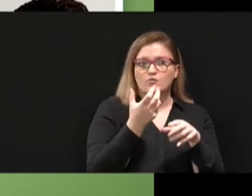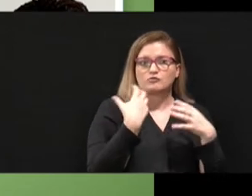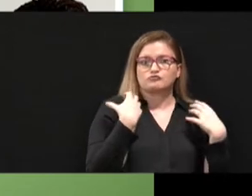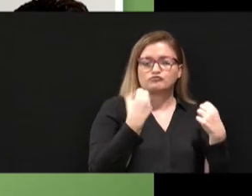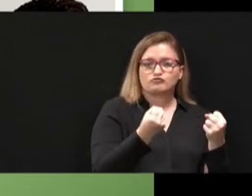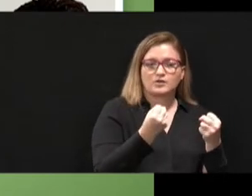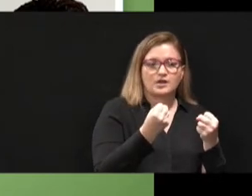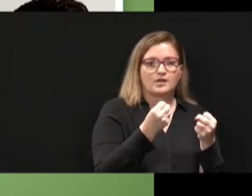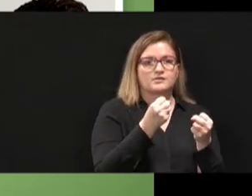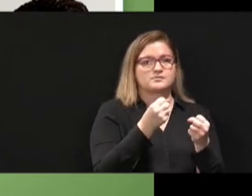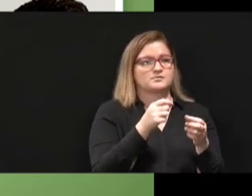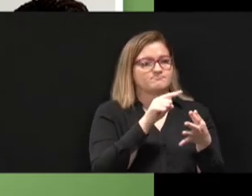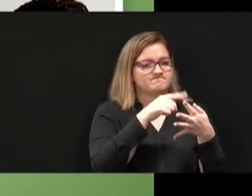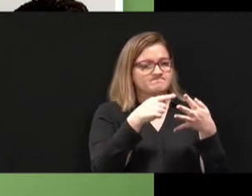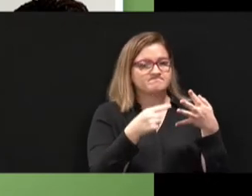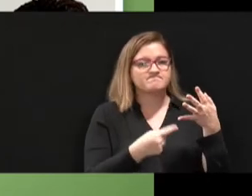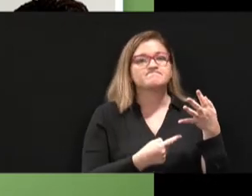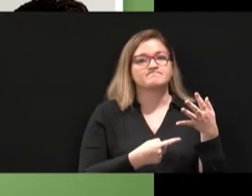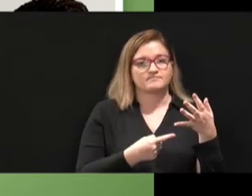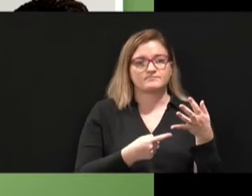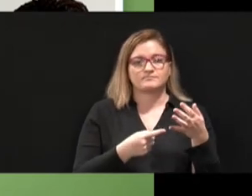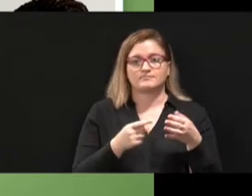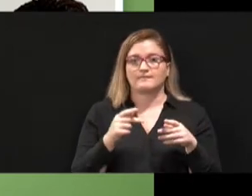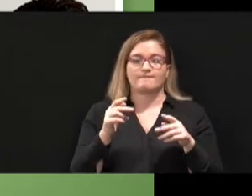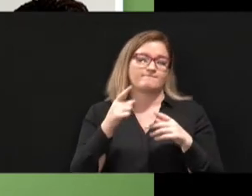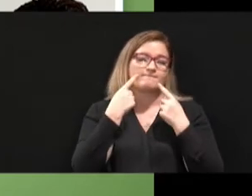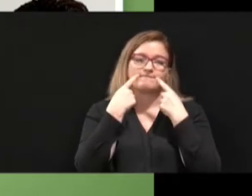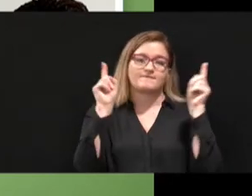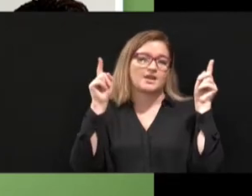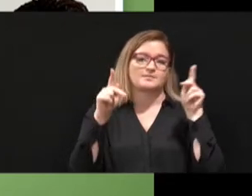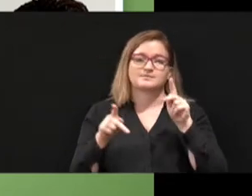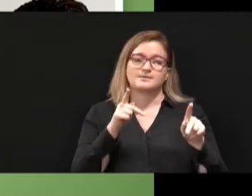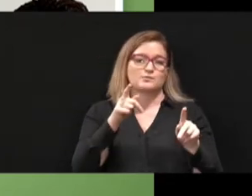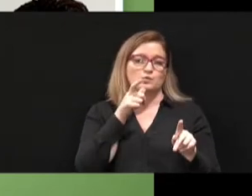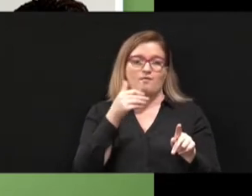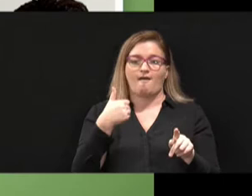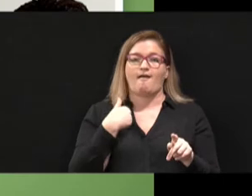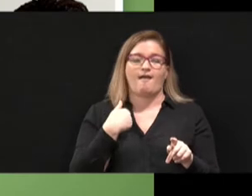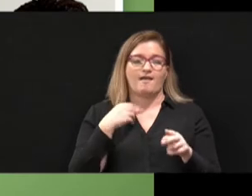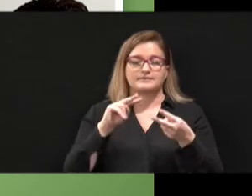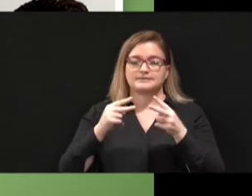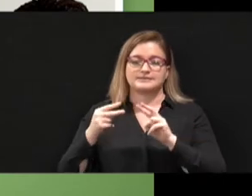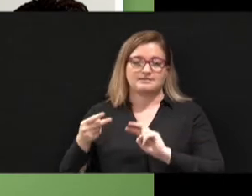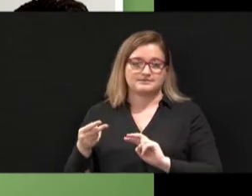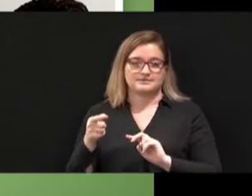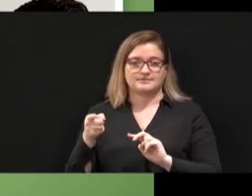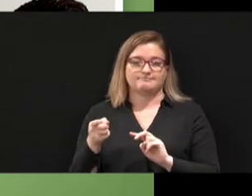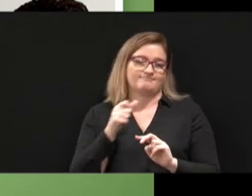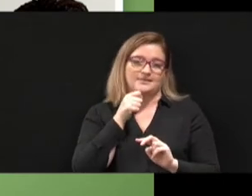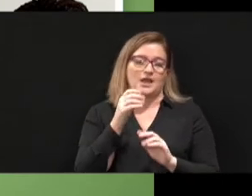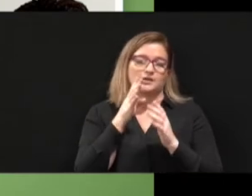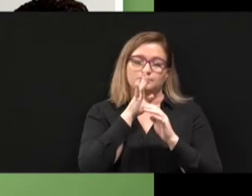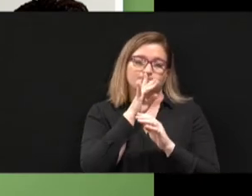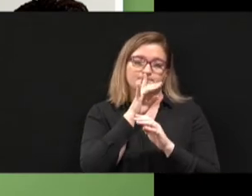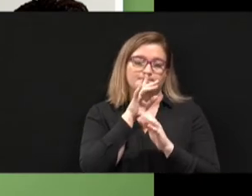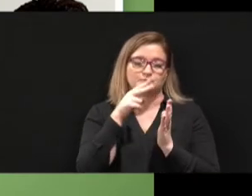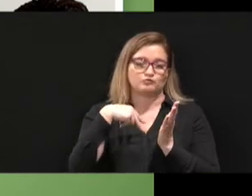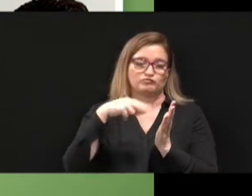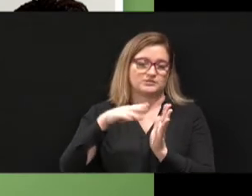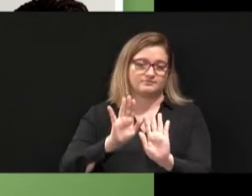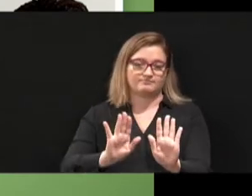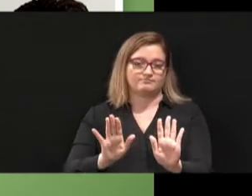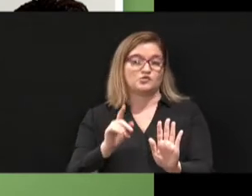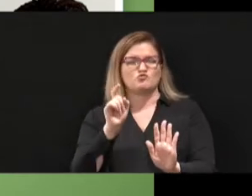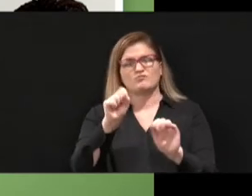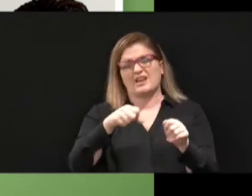Famous people with dyslexia. I'm not going to read those to you, but you can scan those. Obviously